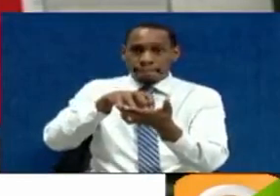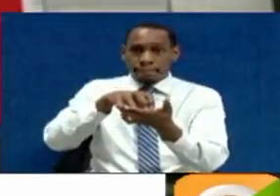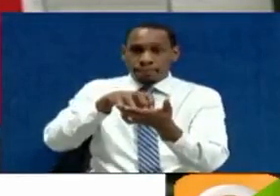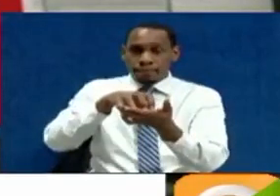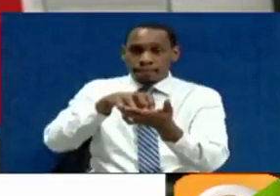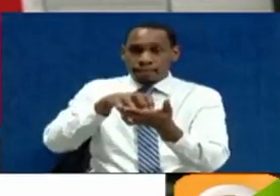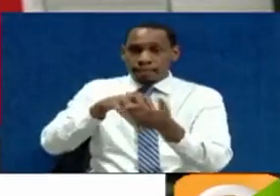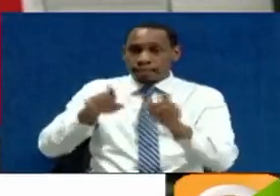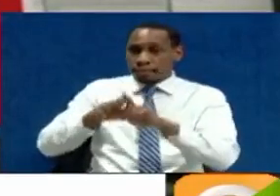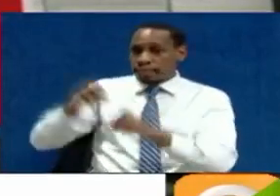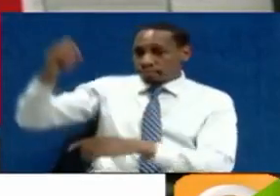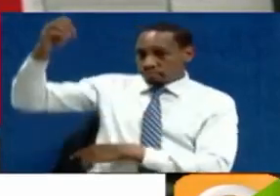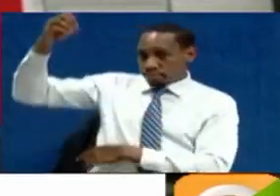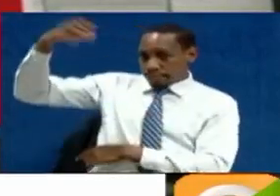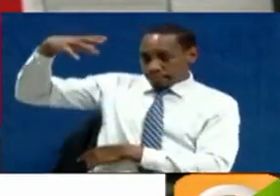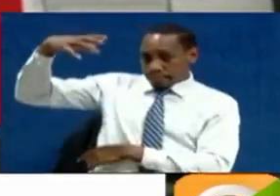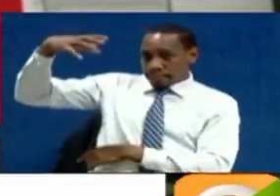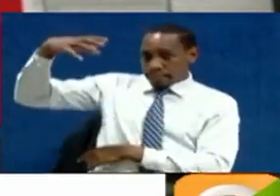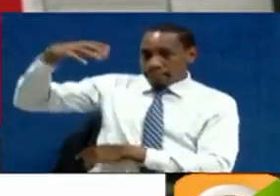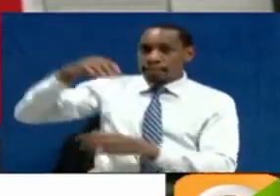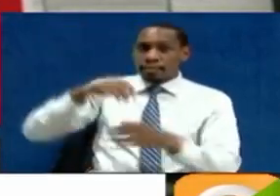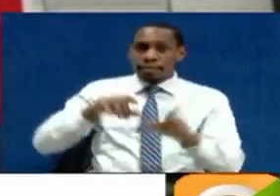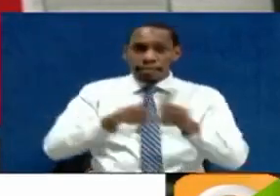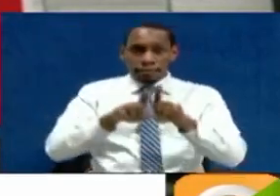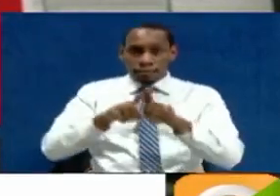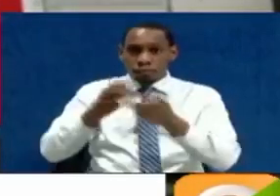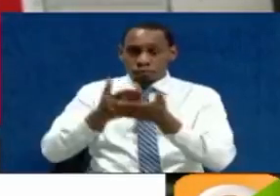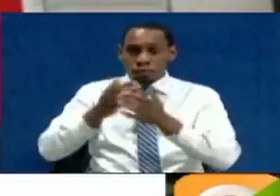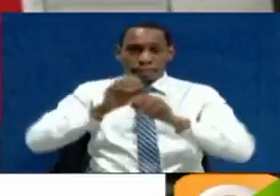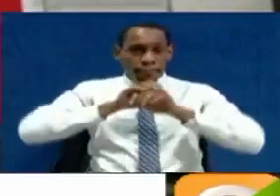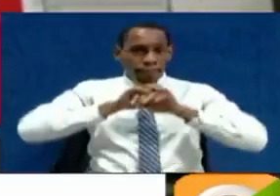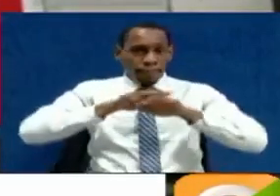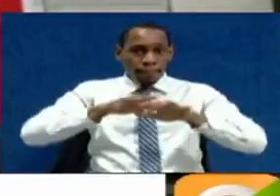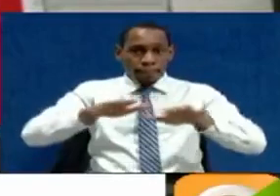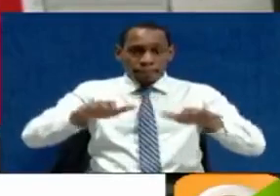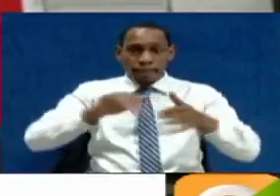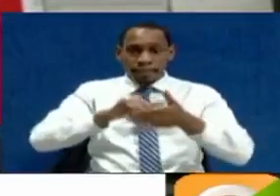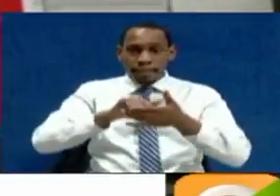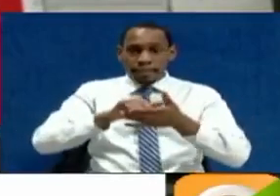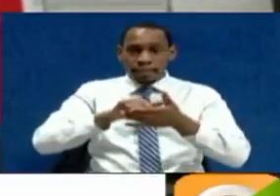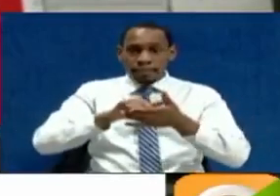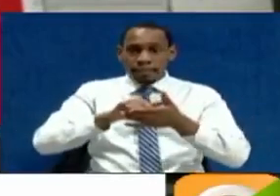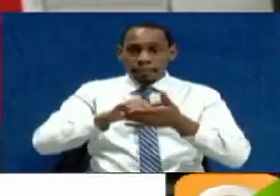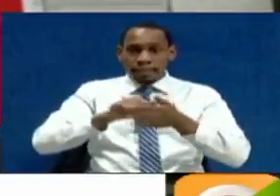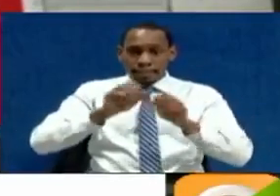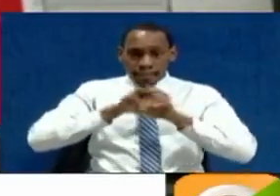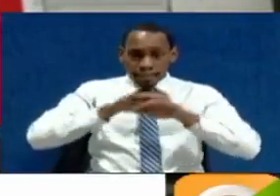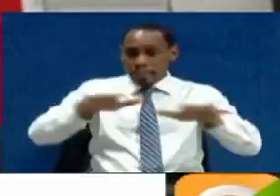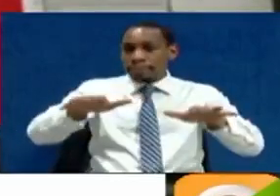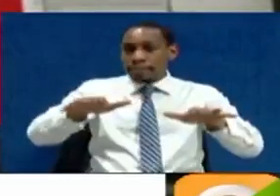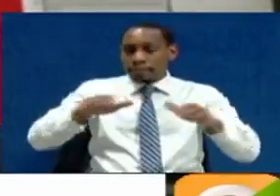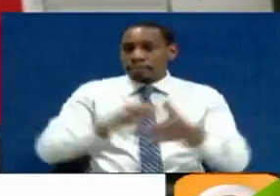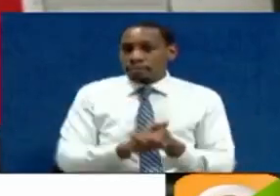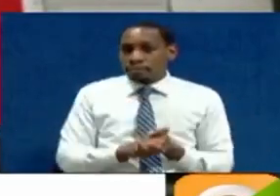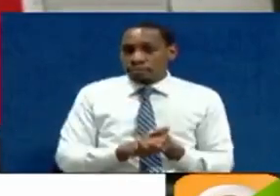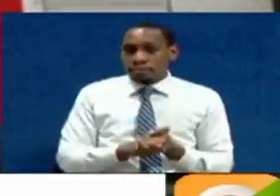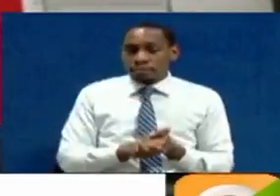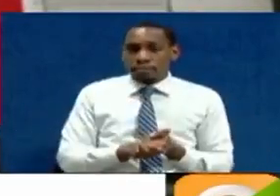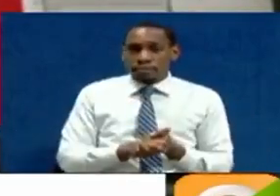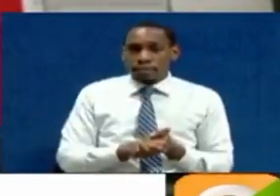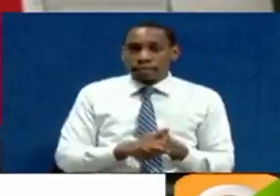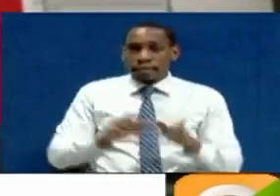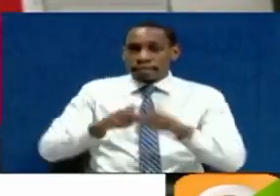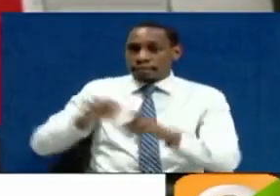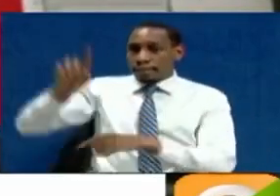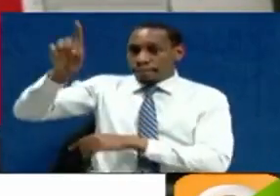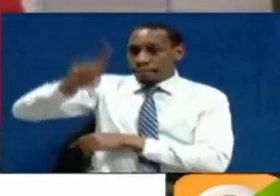as electricity behaves, it goes through something that is a good conductor. You know, and in this case,